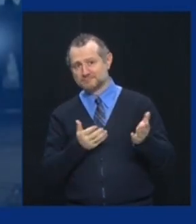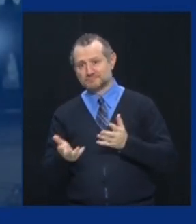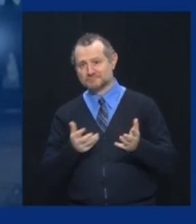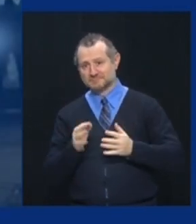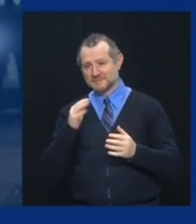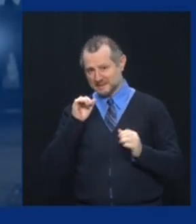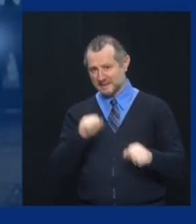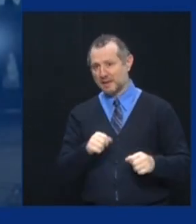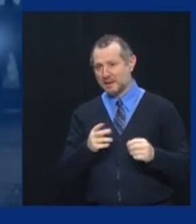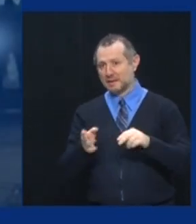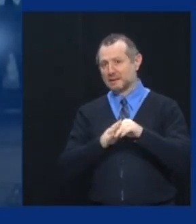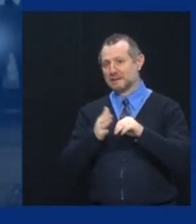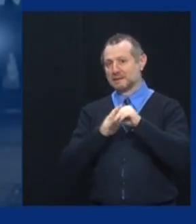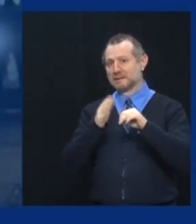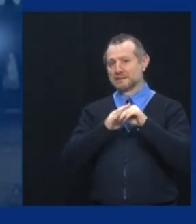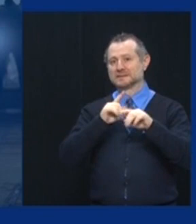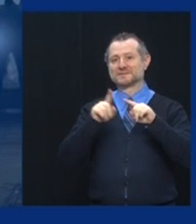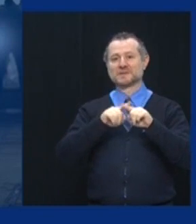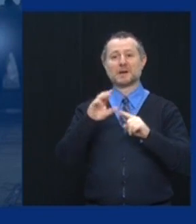have to. Last point,